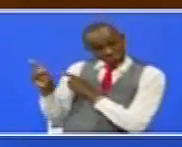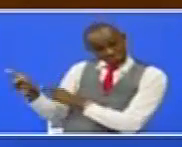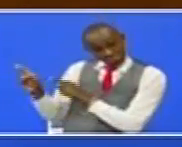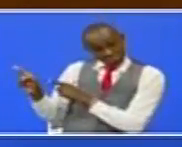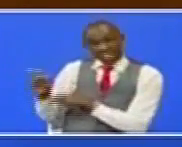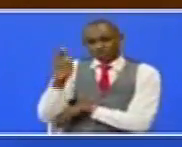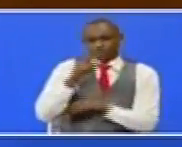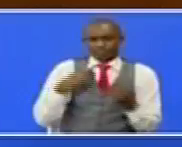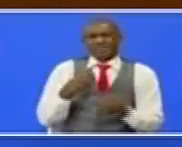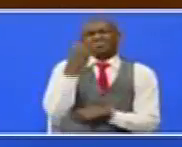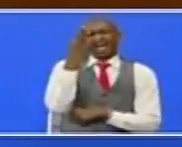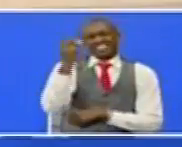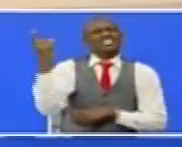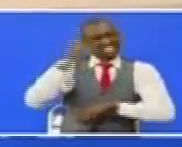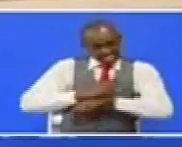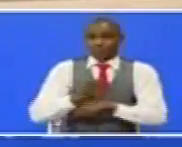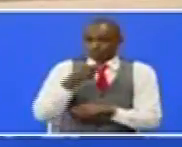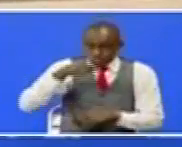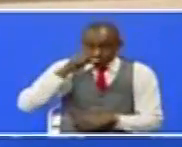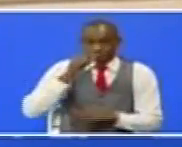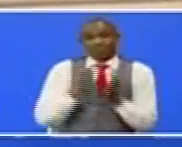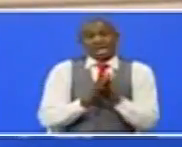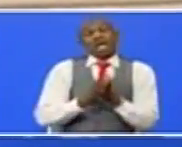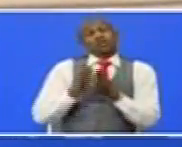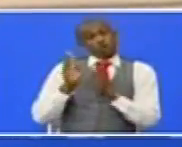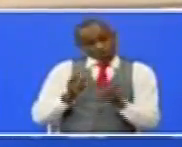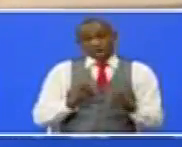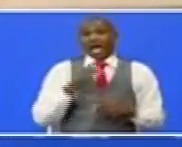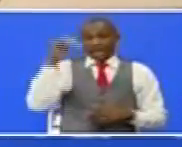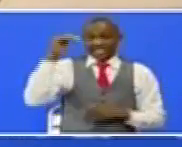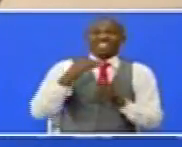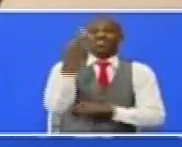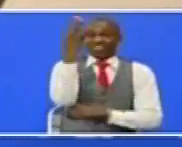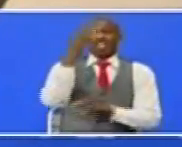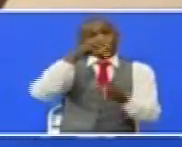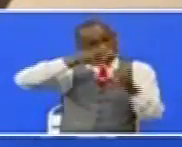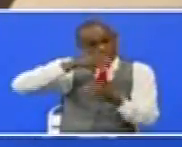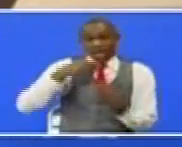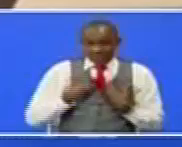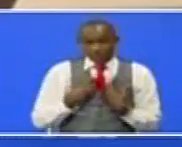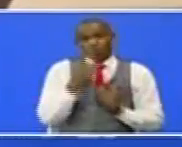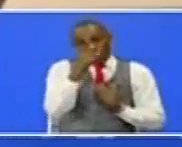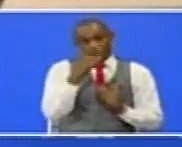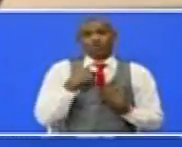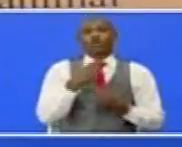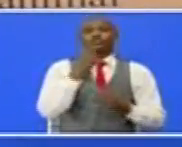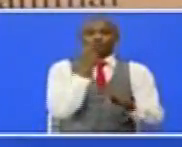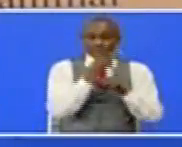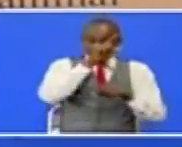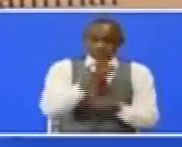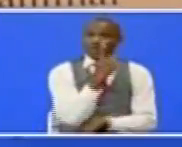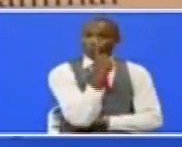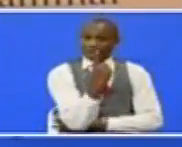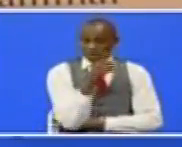used over a period of 30 days. A regular adult would use up to 3 bottles, each costing about 12,000